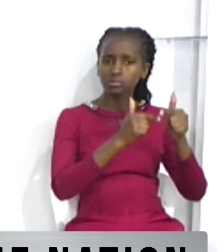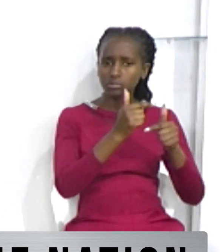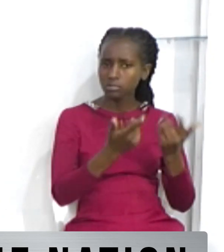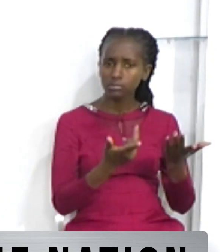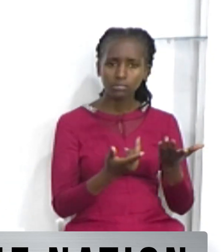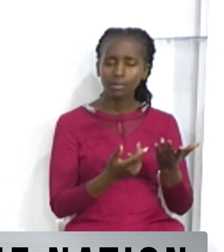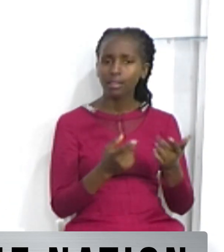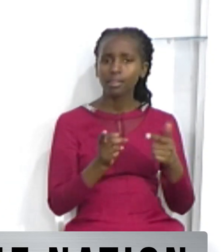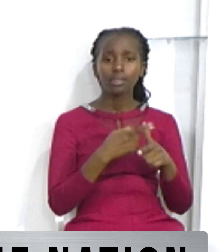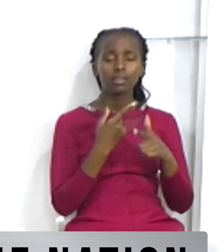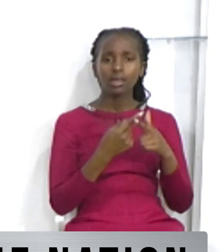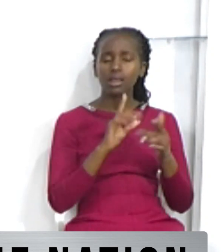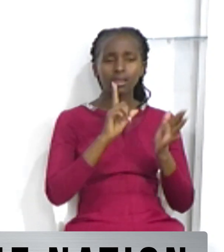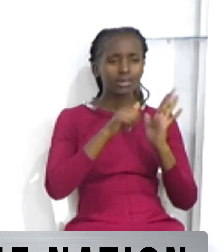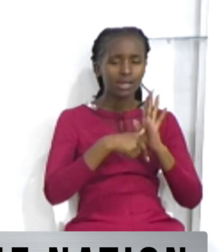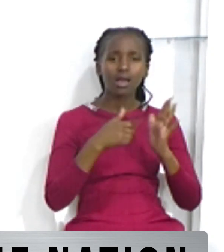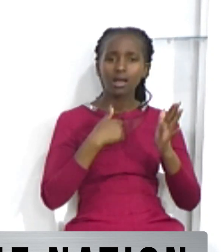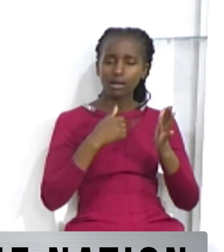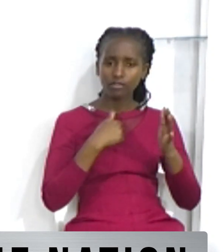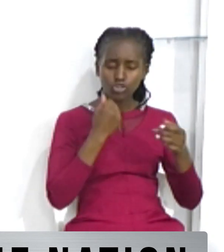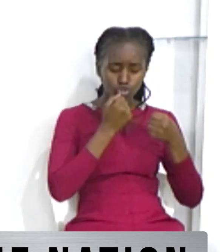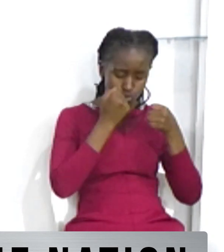went even to do some sugarcane farming.